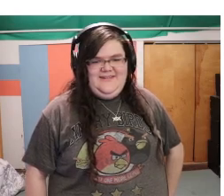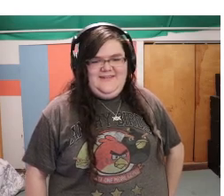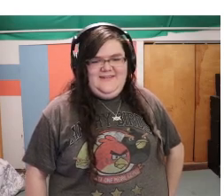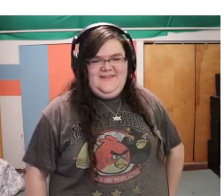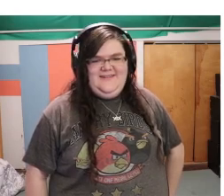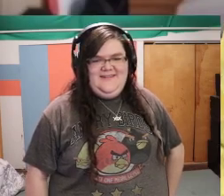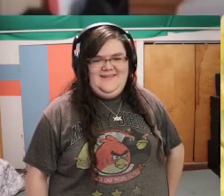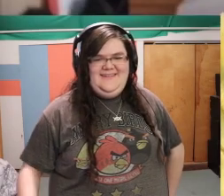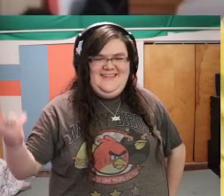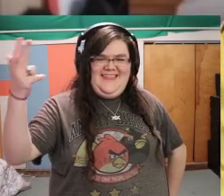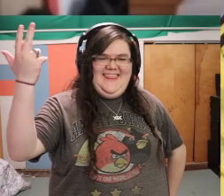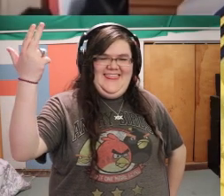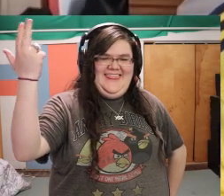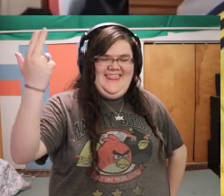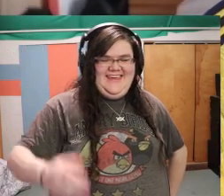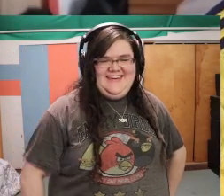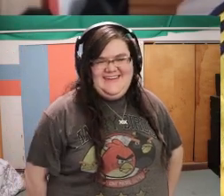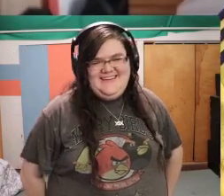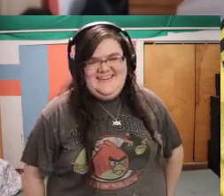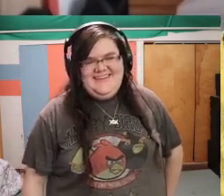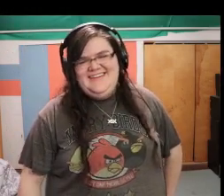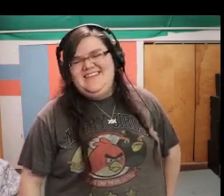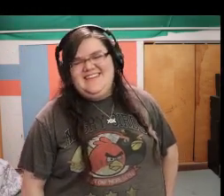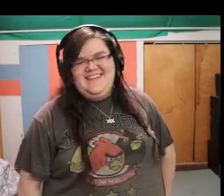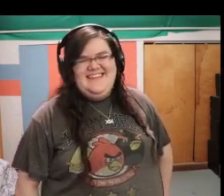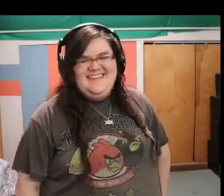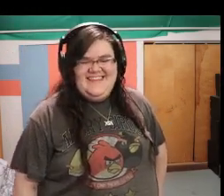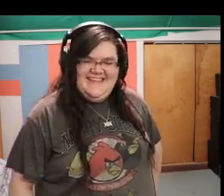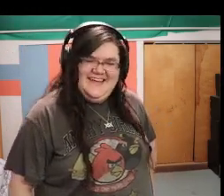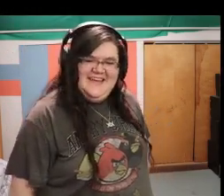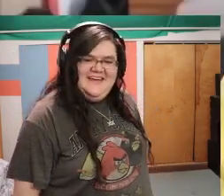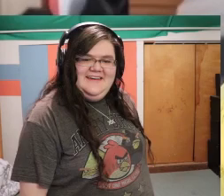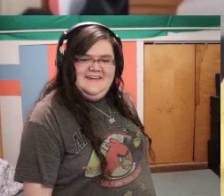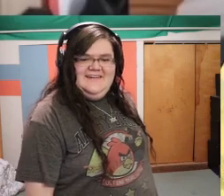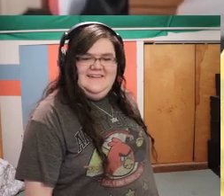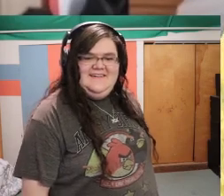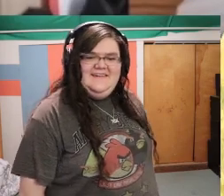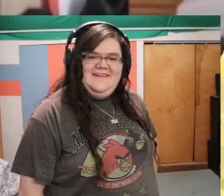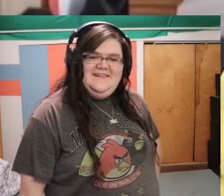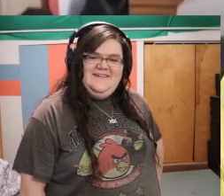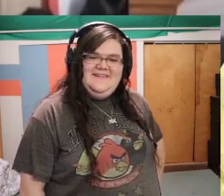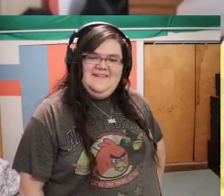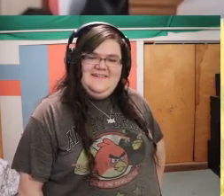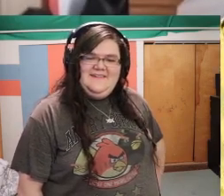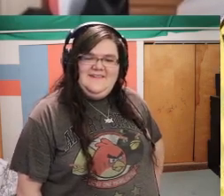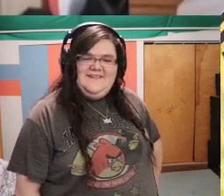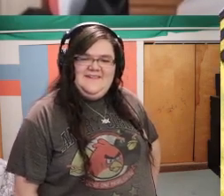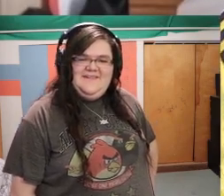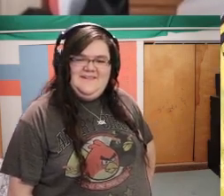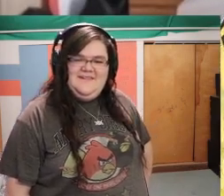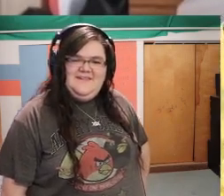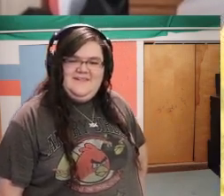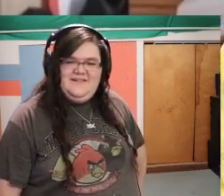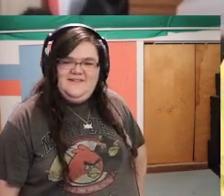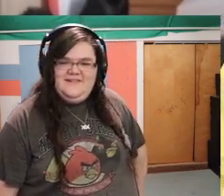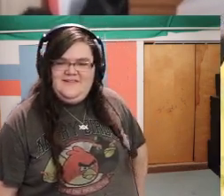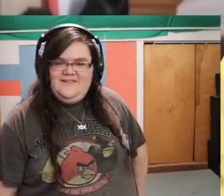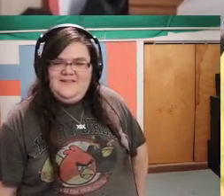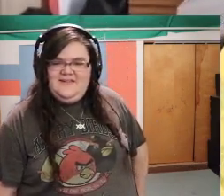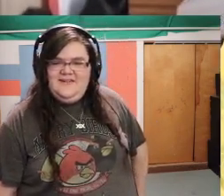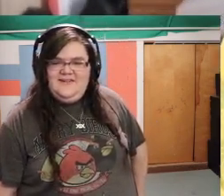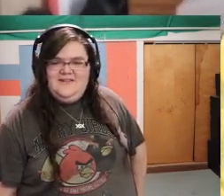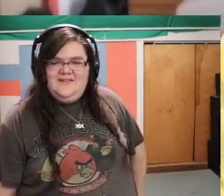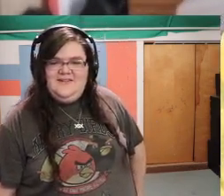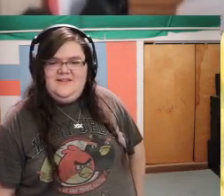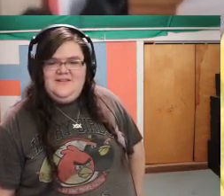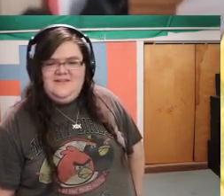Slayman is your guy. Take You're care, my guy, bro. See. All right, what question go? Hey, so I pulled an Ethan this year, and I lost 70 pounds. I'm